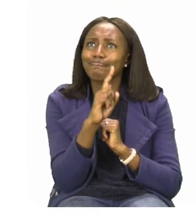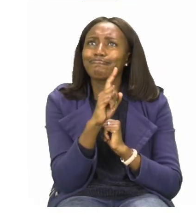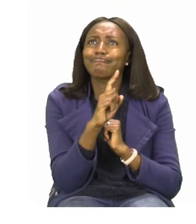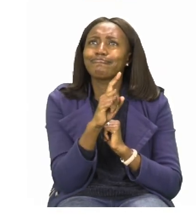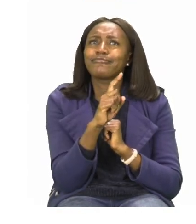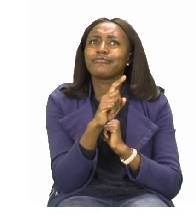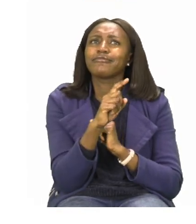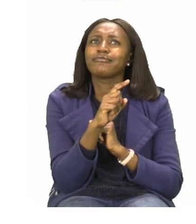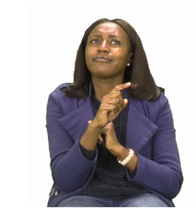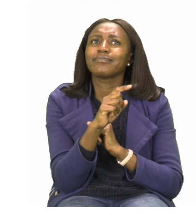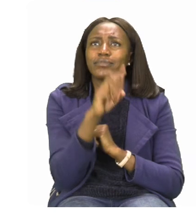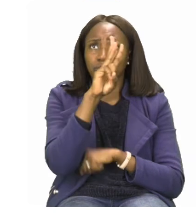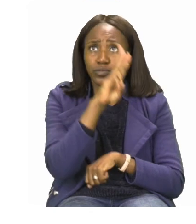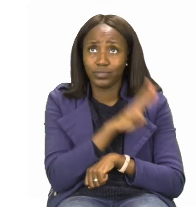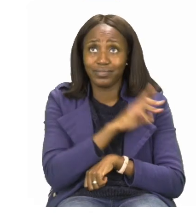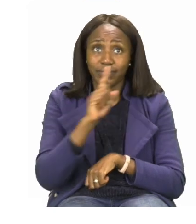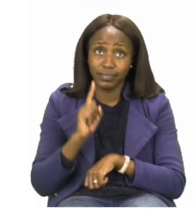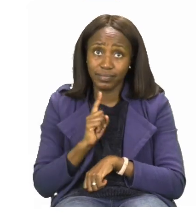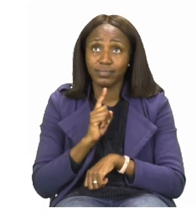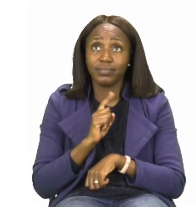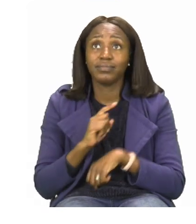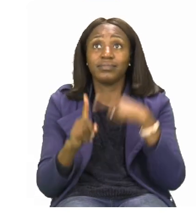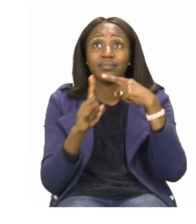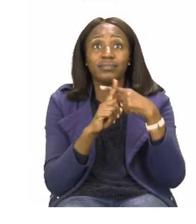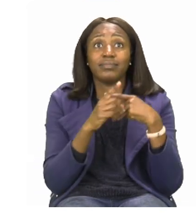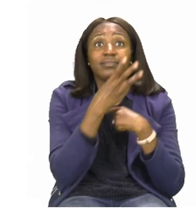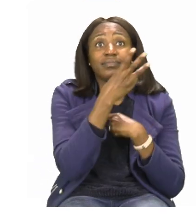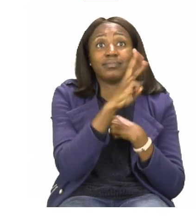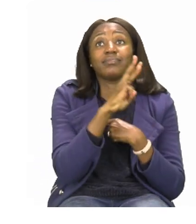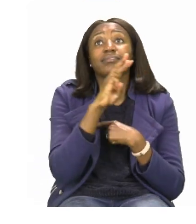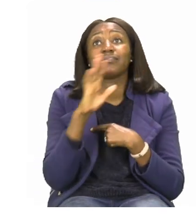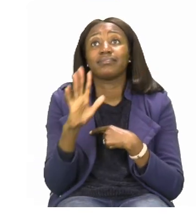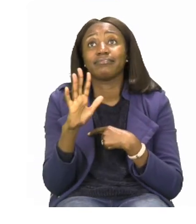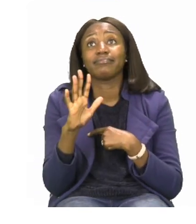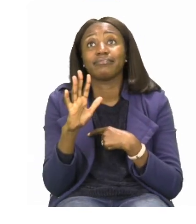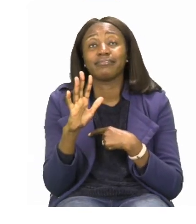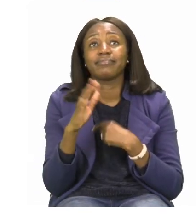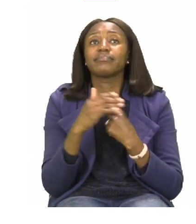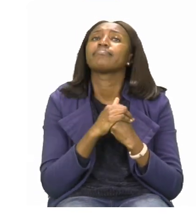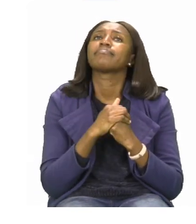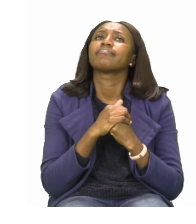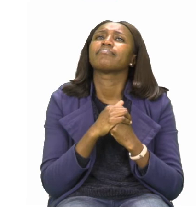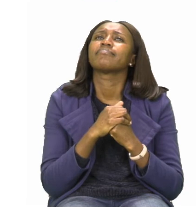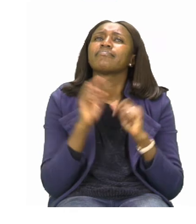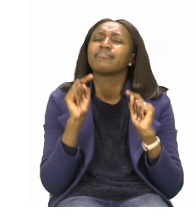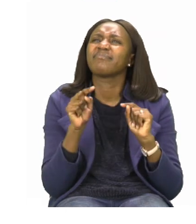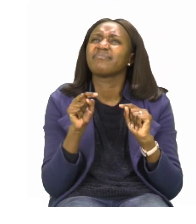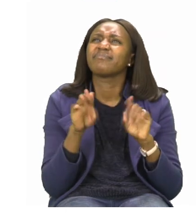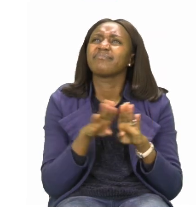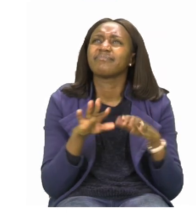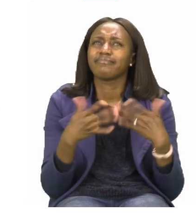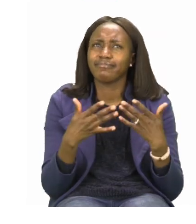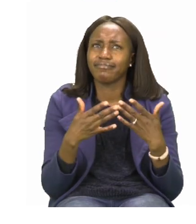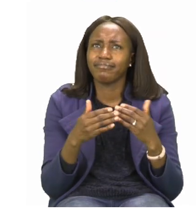just any addition, boys and girls. We're going to be using our decade numbers. Now remember, you must add all